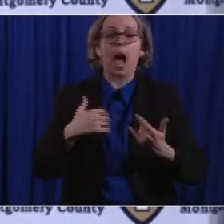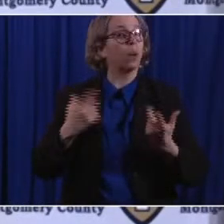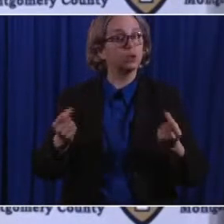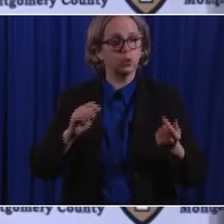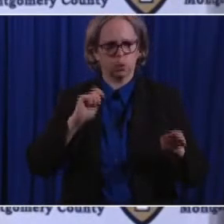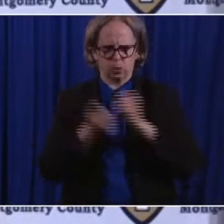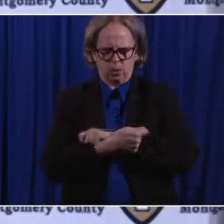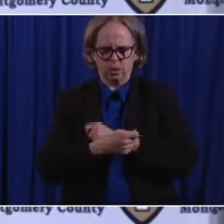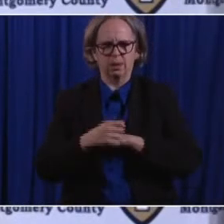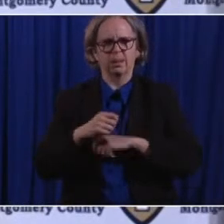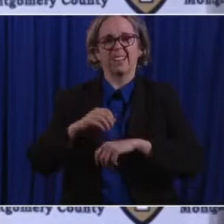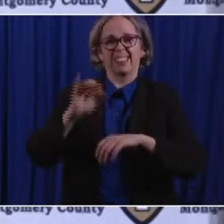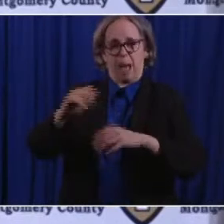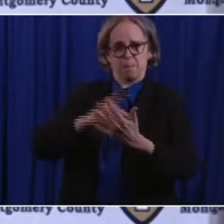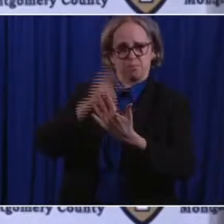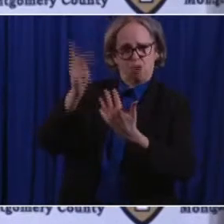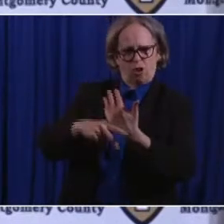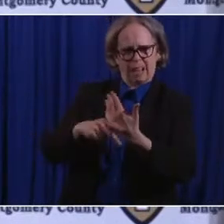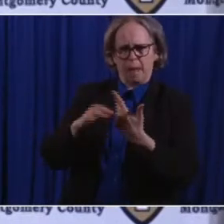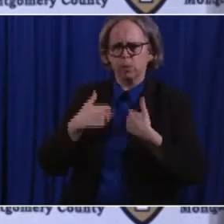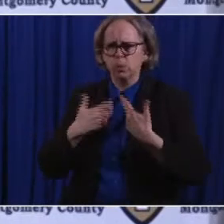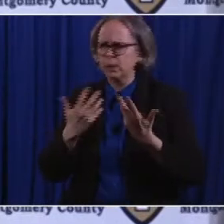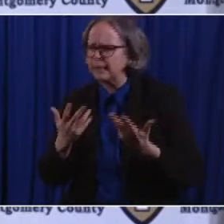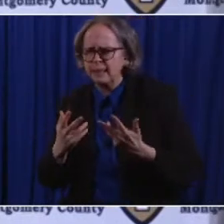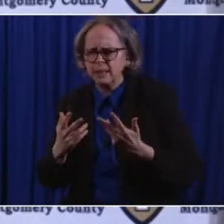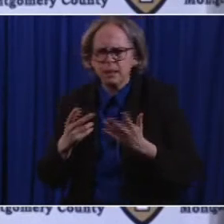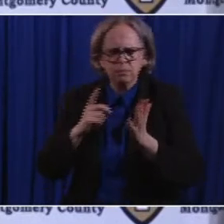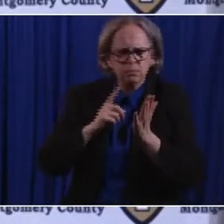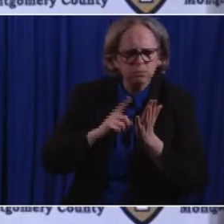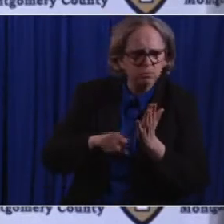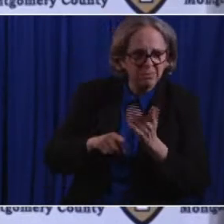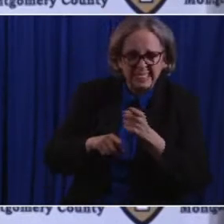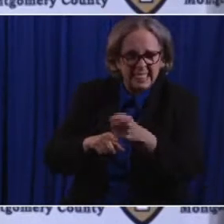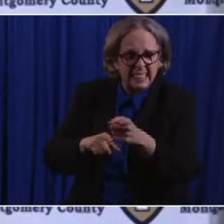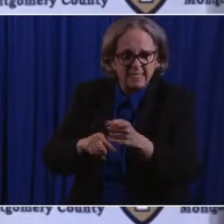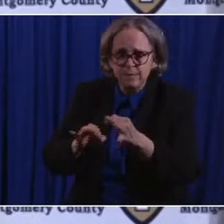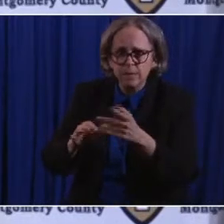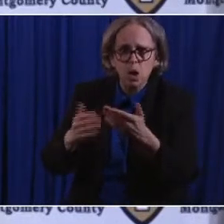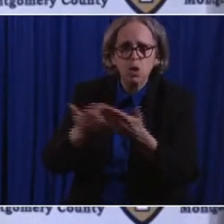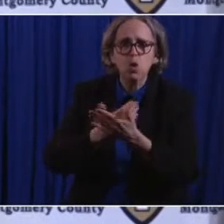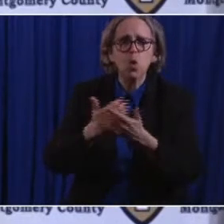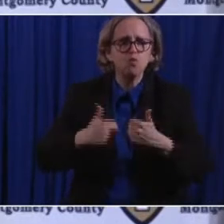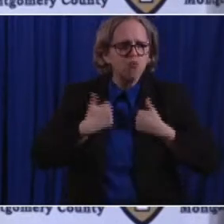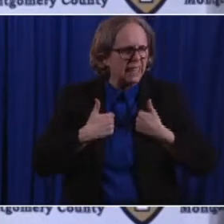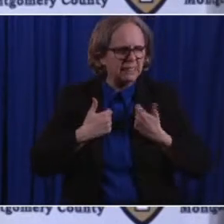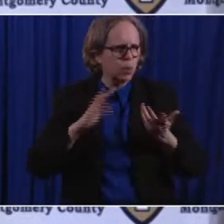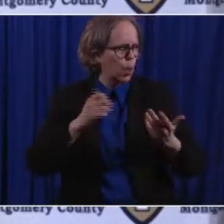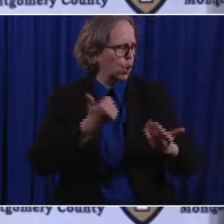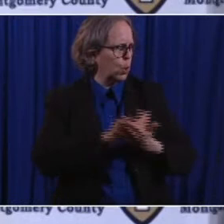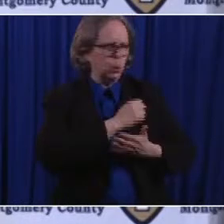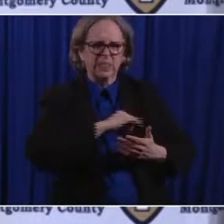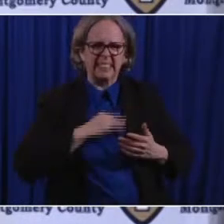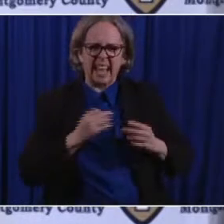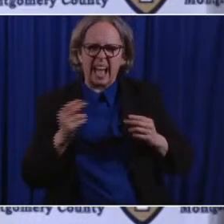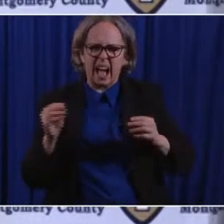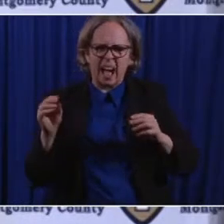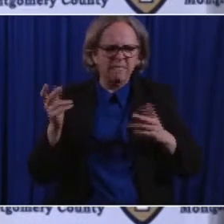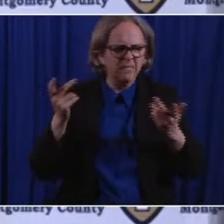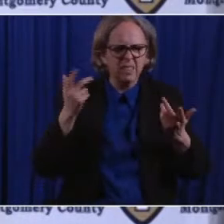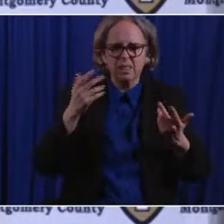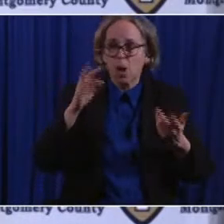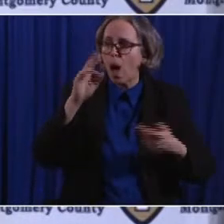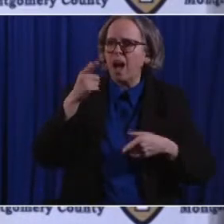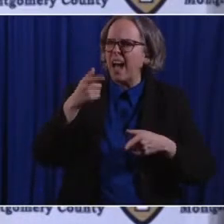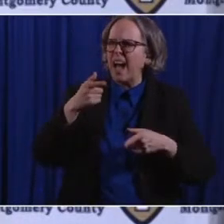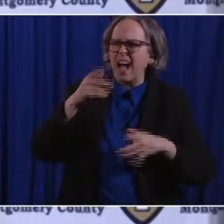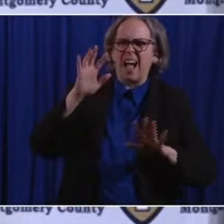that new people who have been hired, new residents who have come in, or somebody who's just changed their mind and decide, hey, I want a vaccine, we